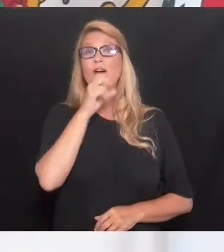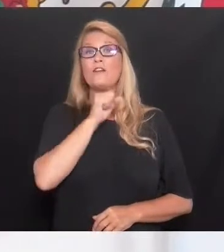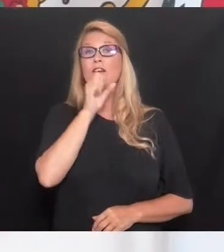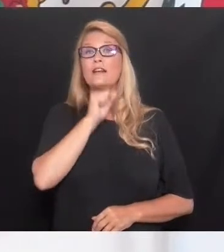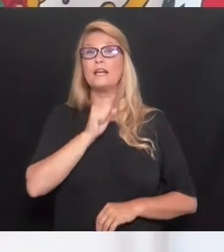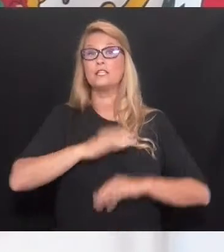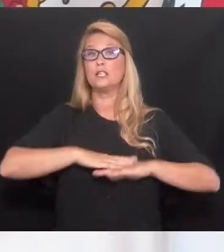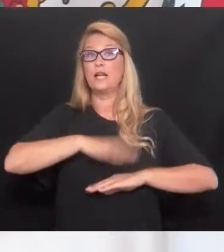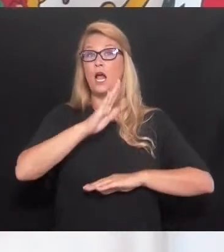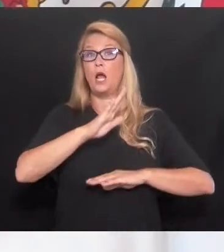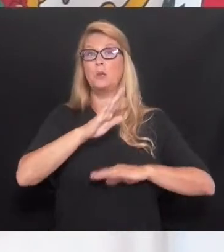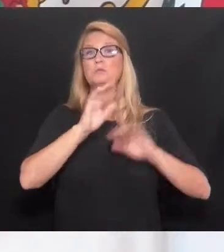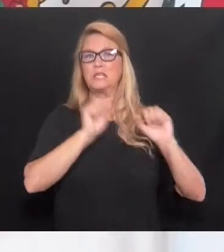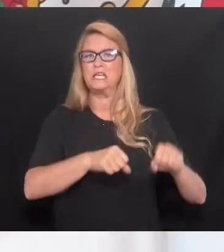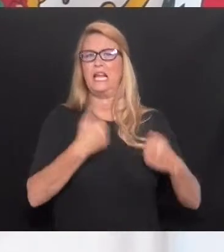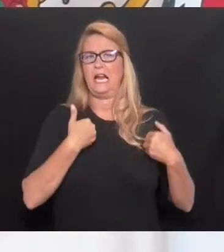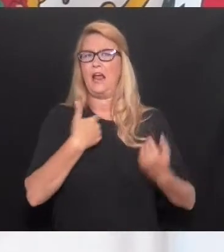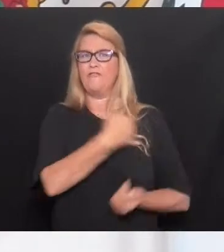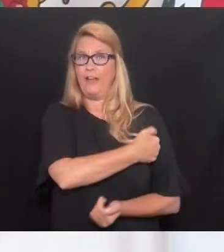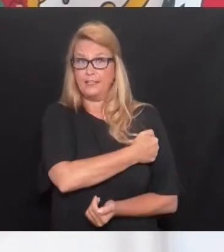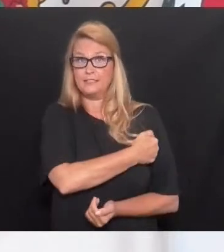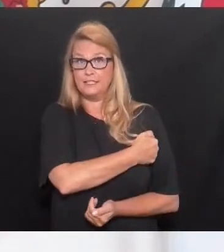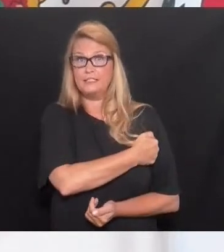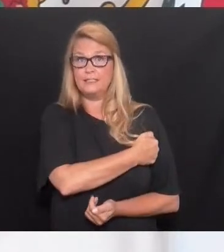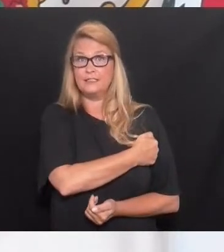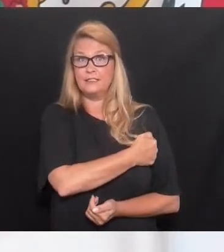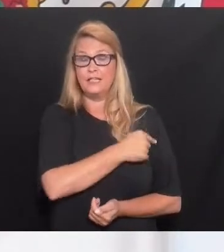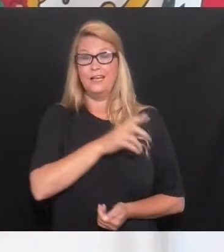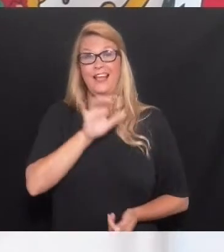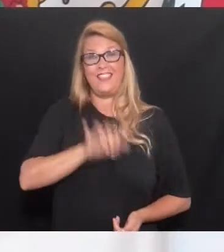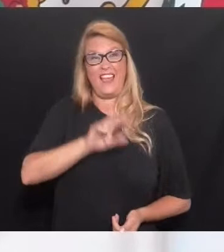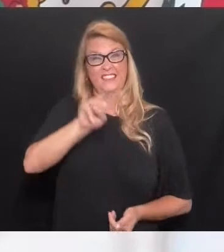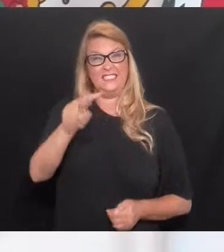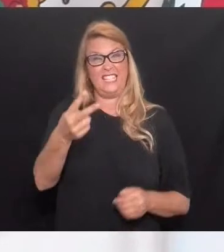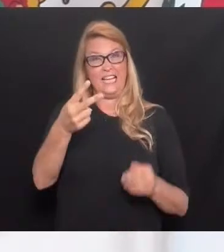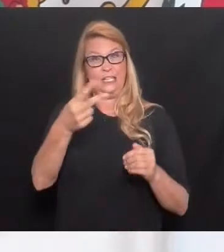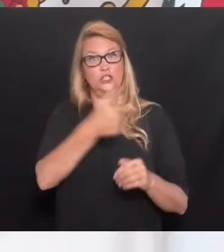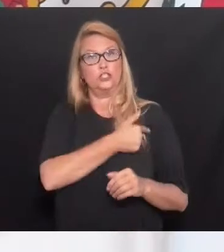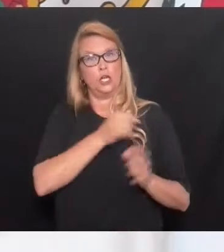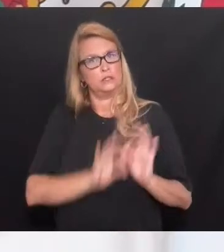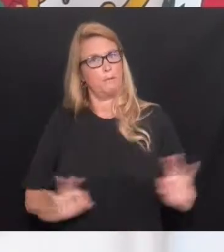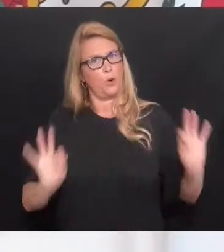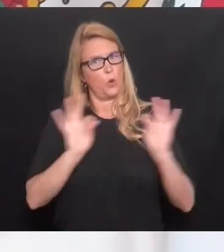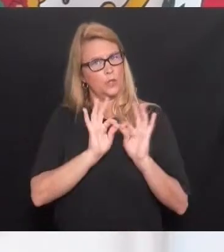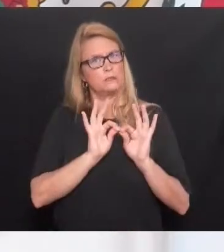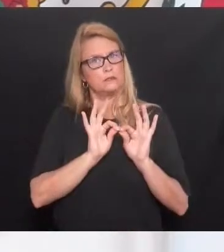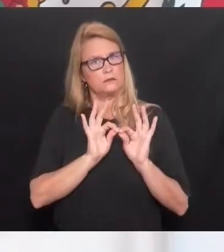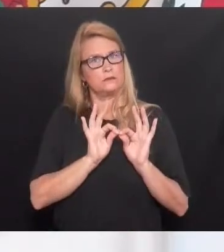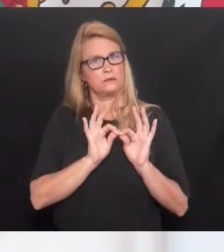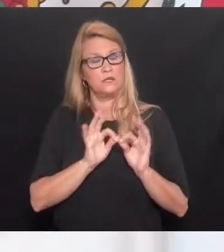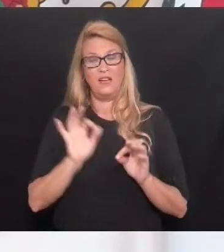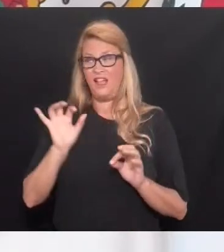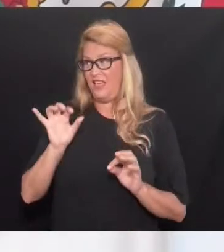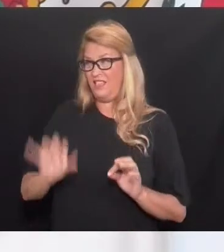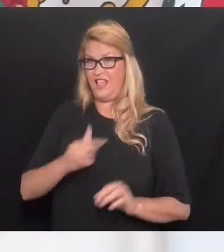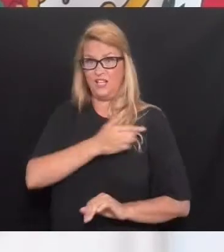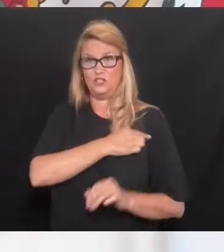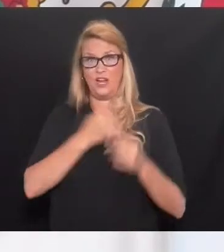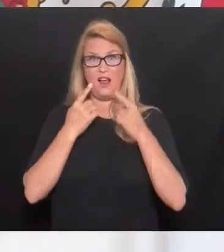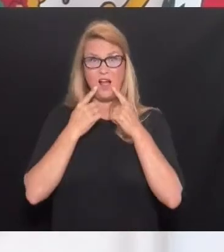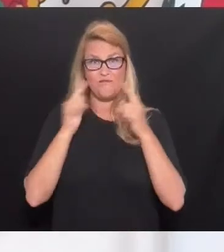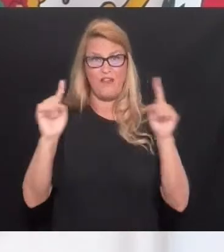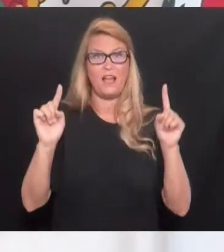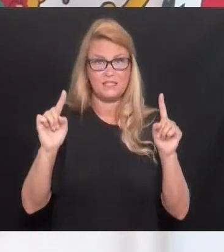Second shots is really important. You know, the effectiveness of the vaccine is terrific. Young people